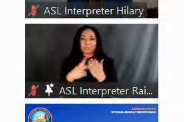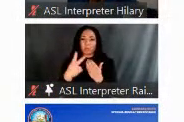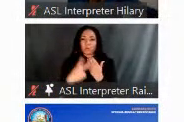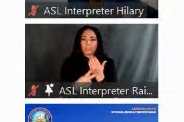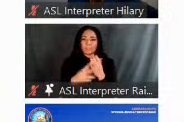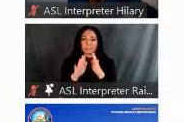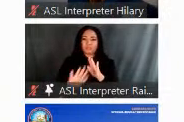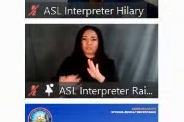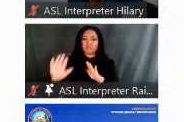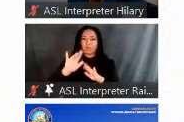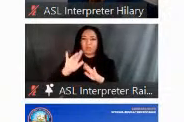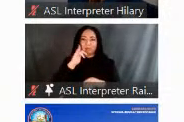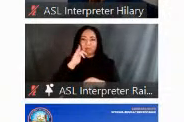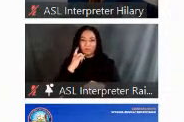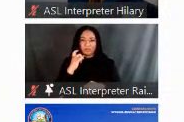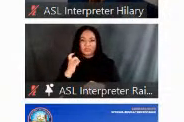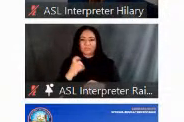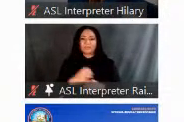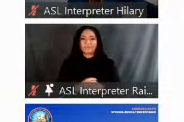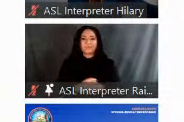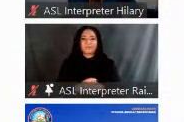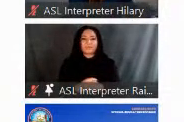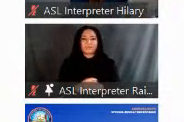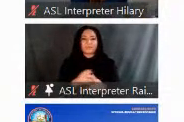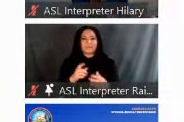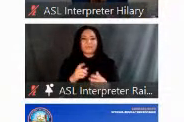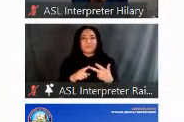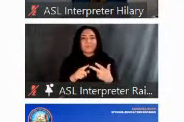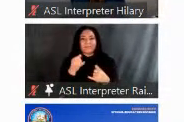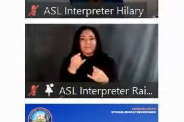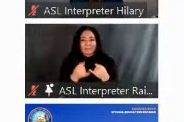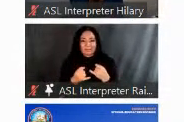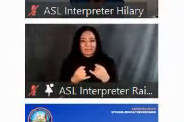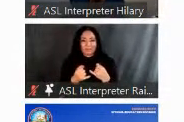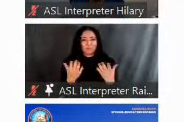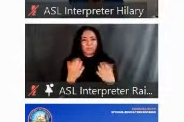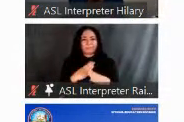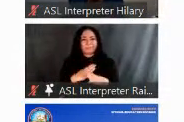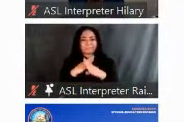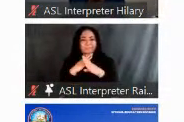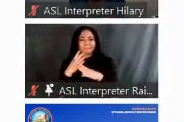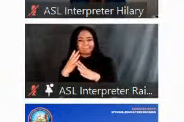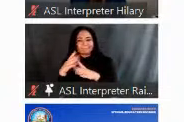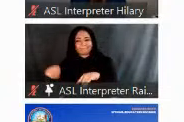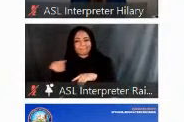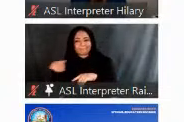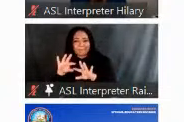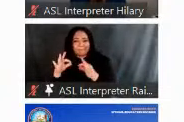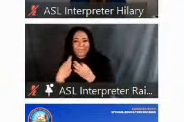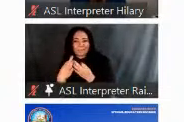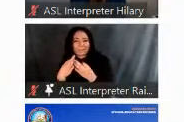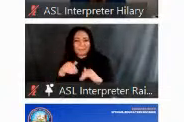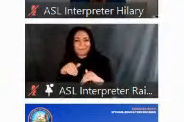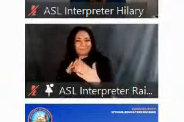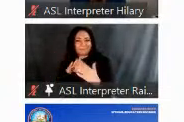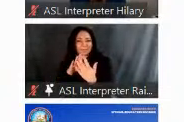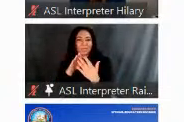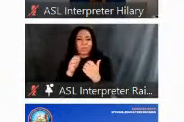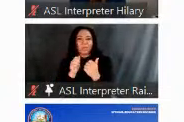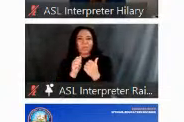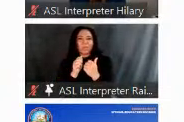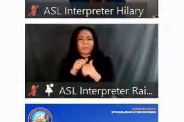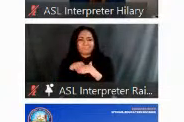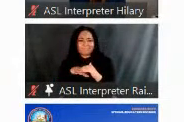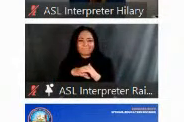state? And finally, what are the barriers families face in assessing high-quality universal preschool